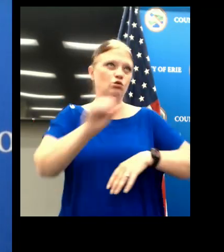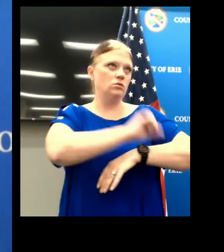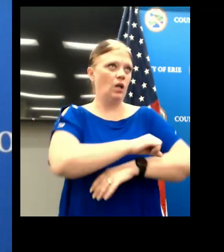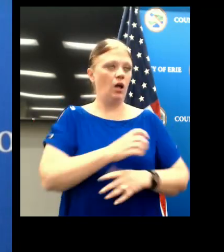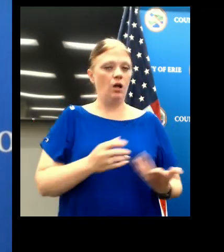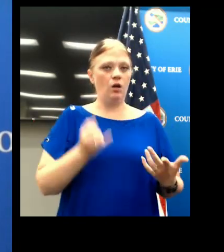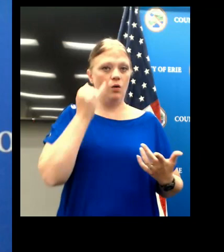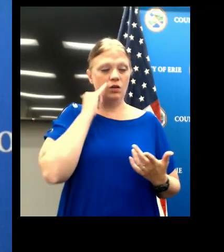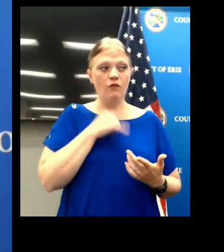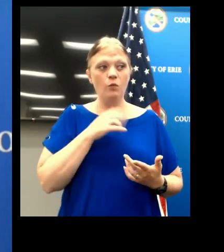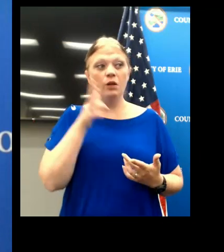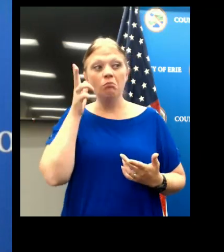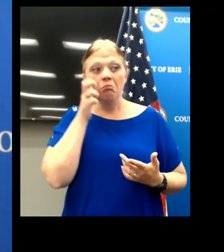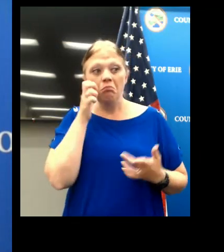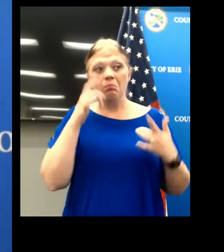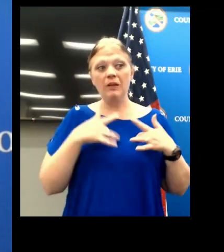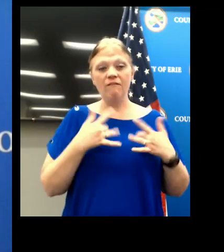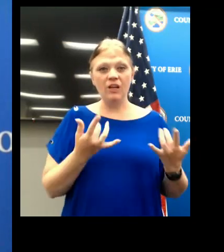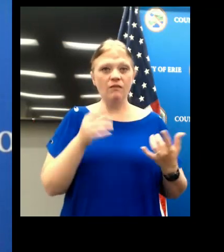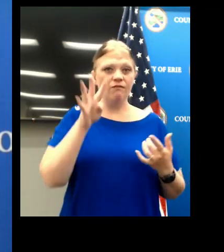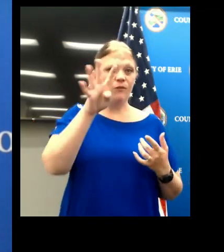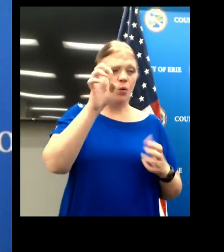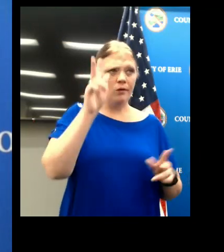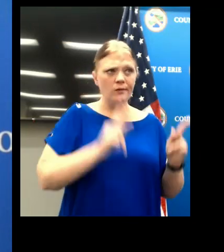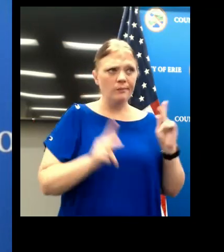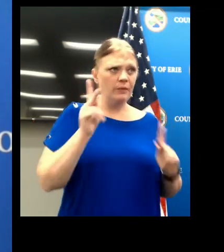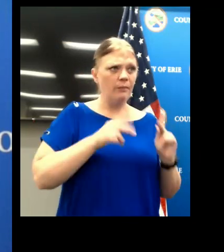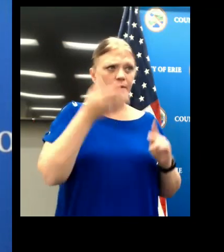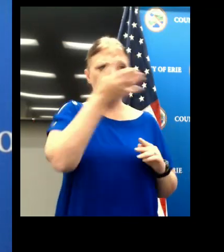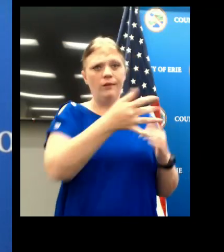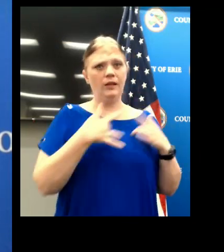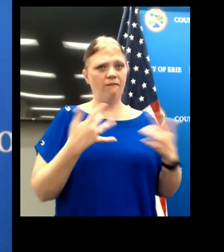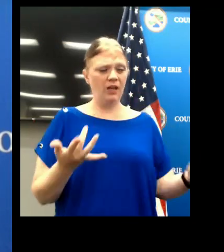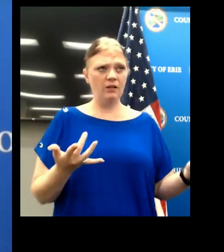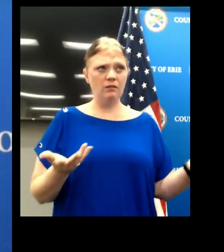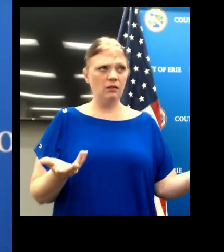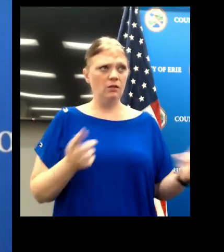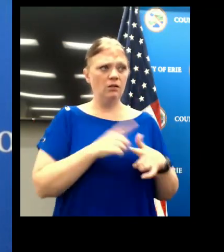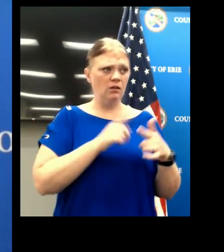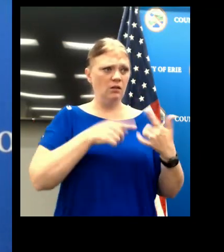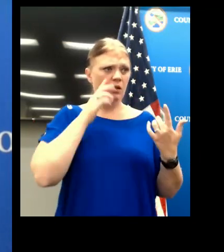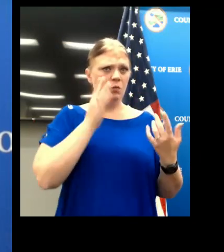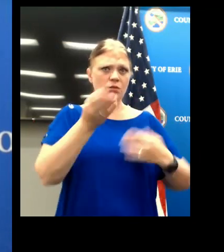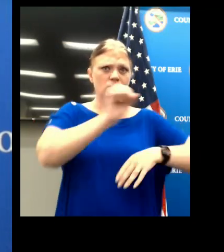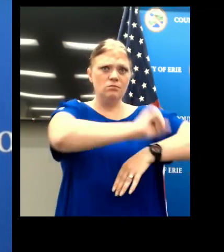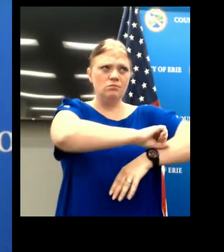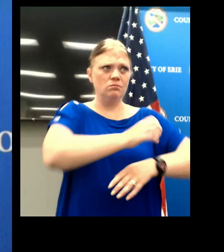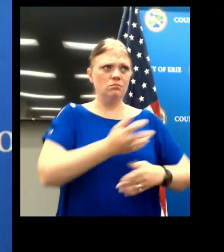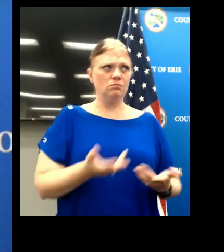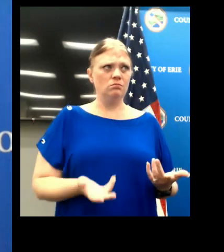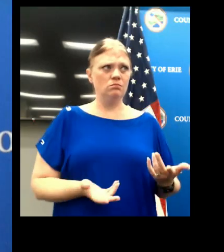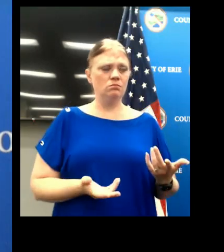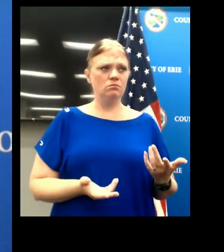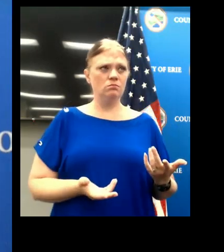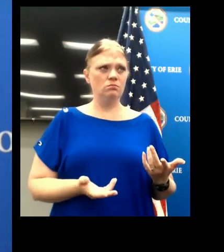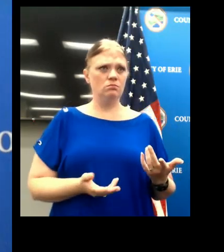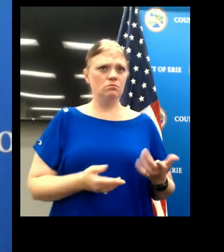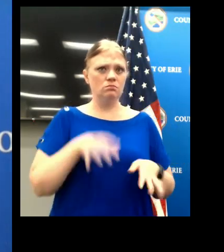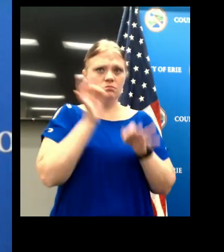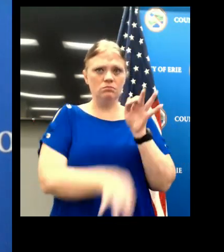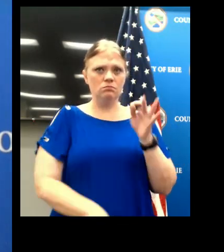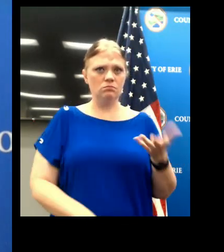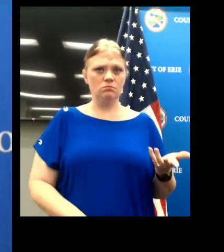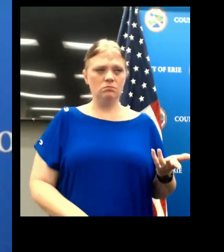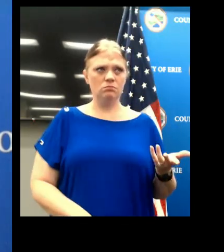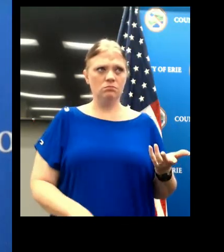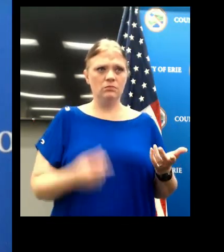got word that there was an event and there were 400 people at the event, it would get shut down. It's the simple as that. It's